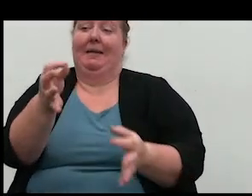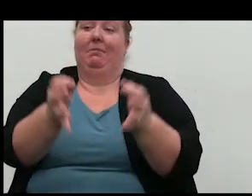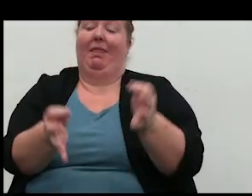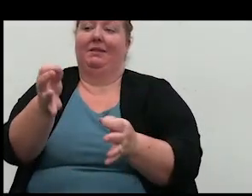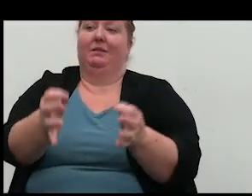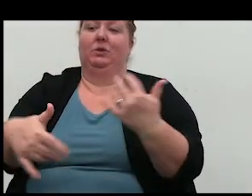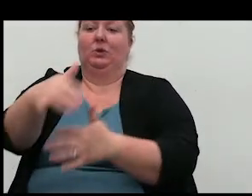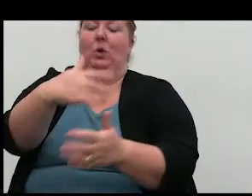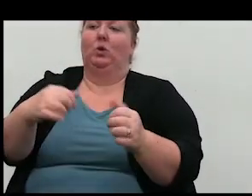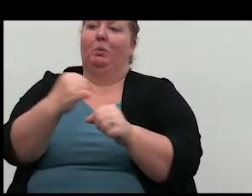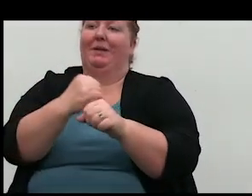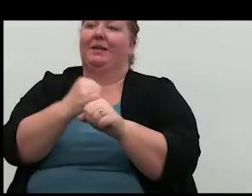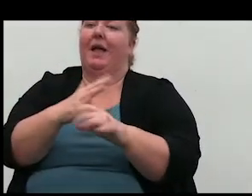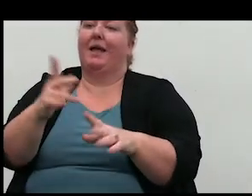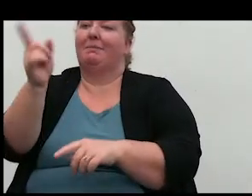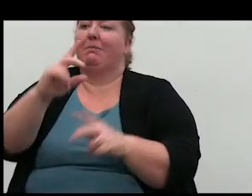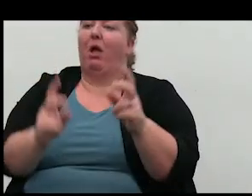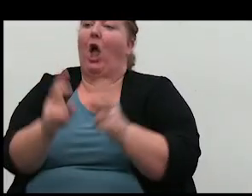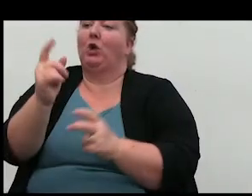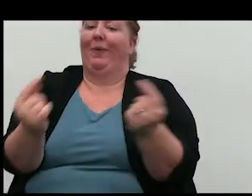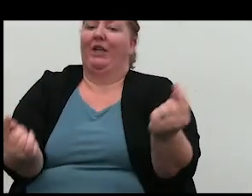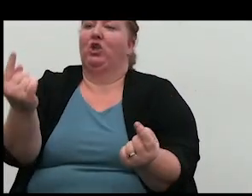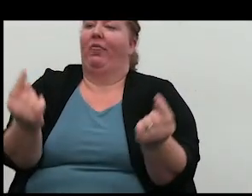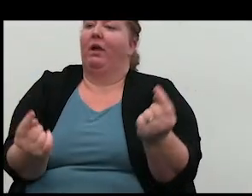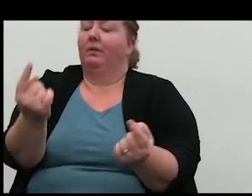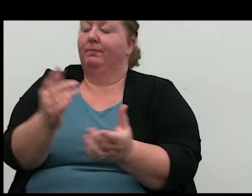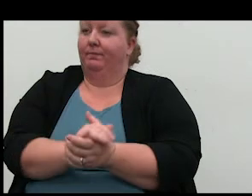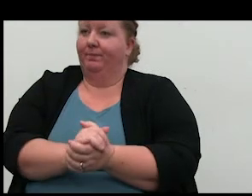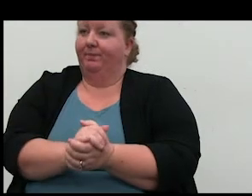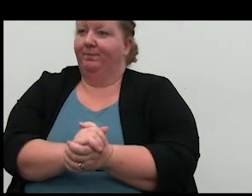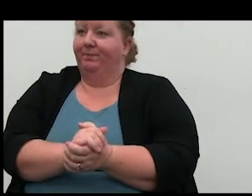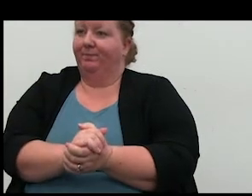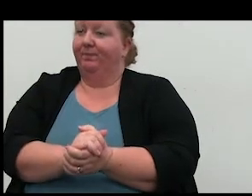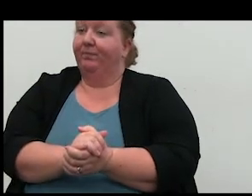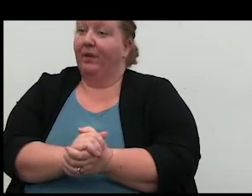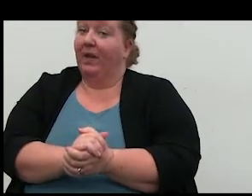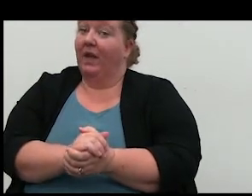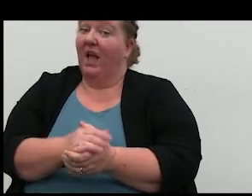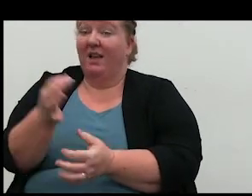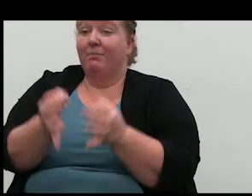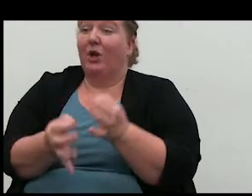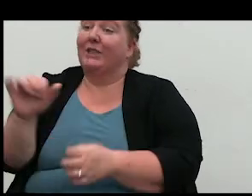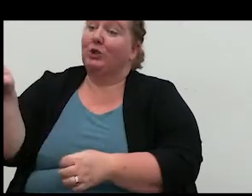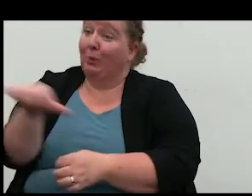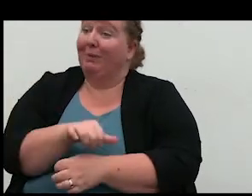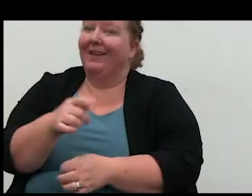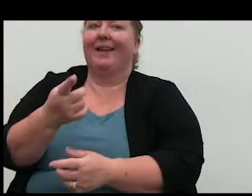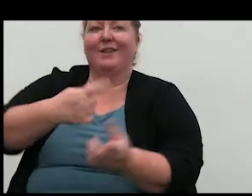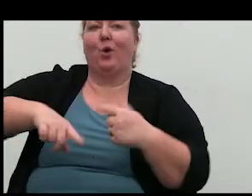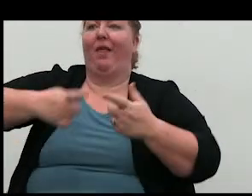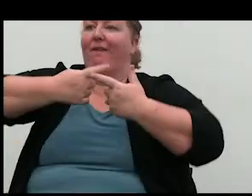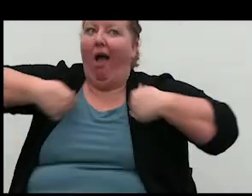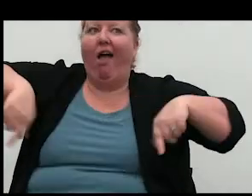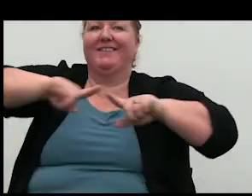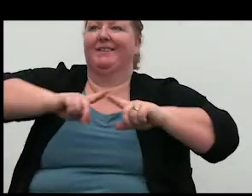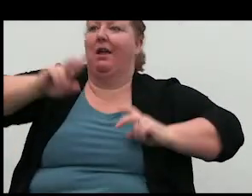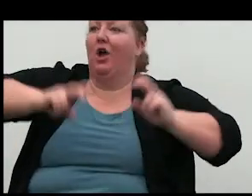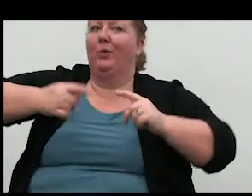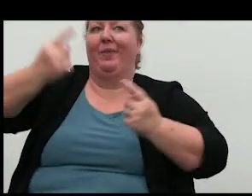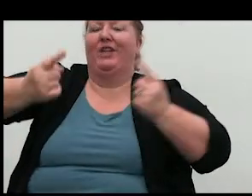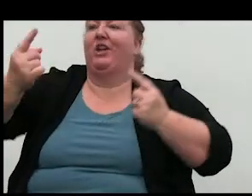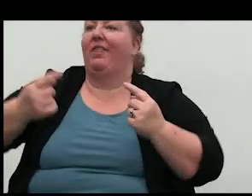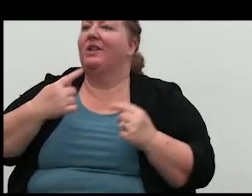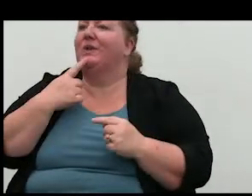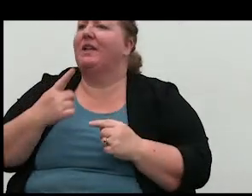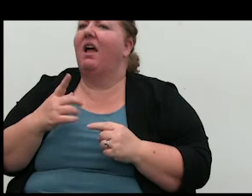media is people arguing with each other. And that's what politics should be. It should be all of us arguing with each other and